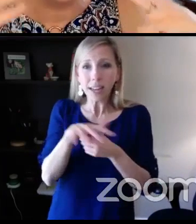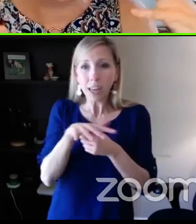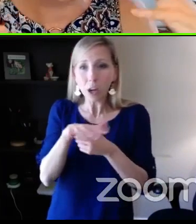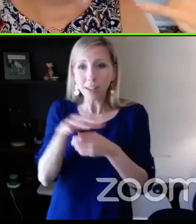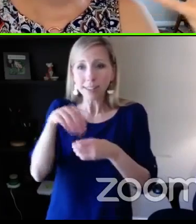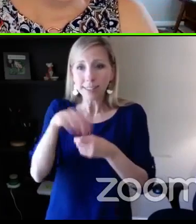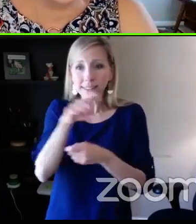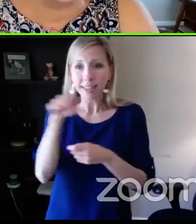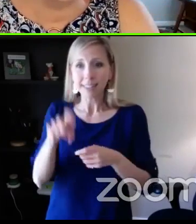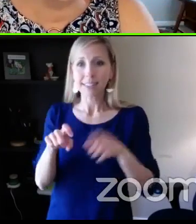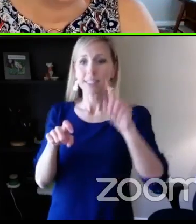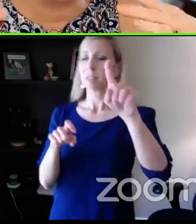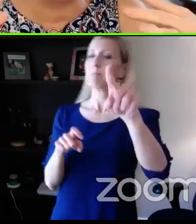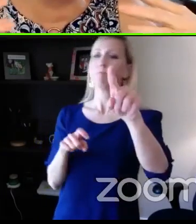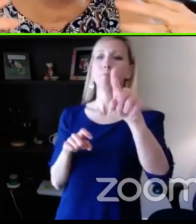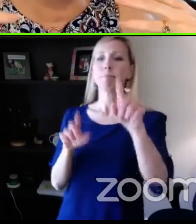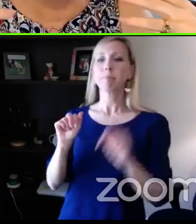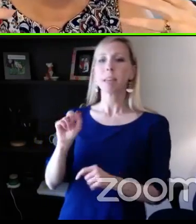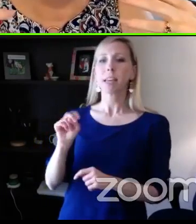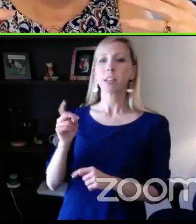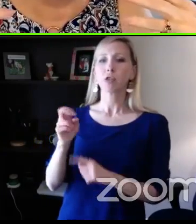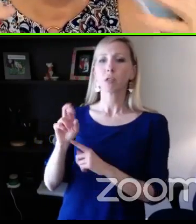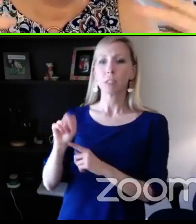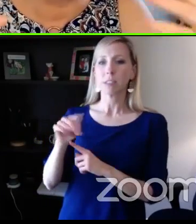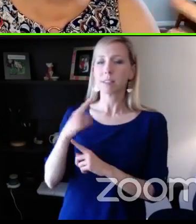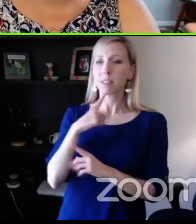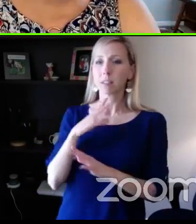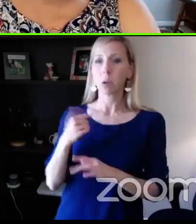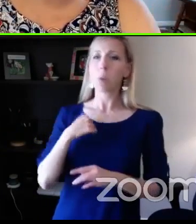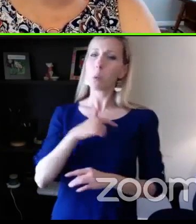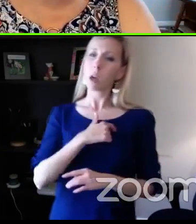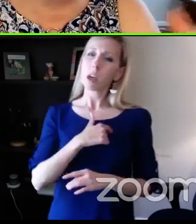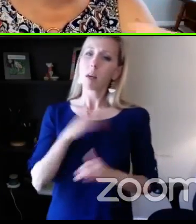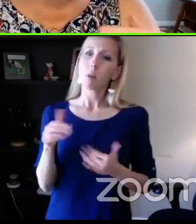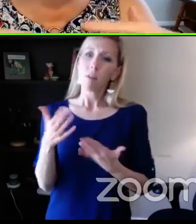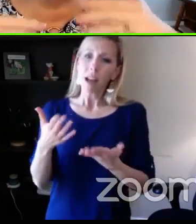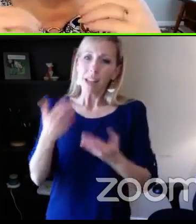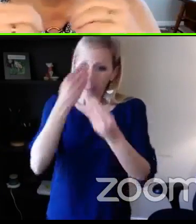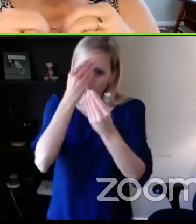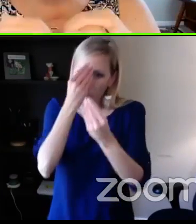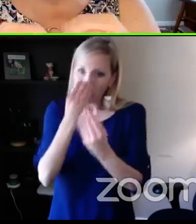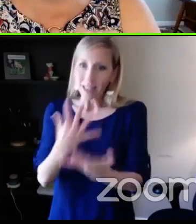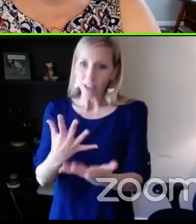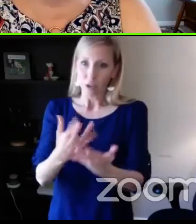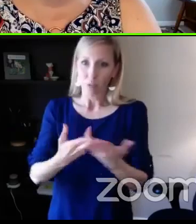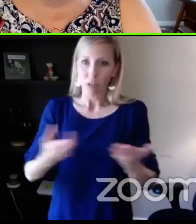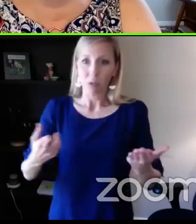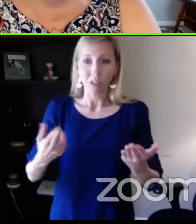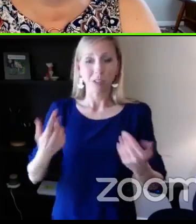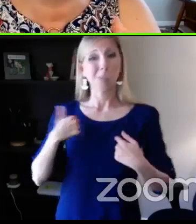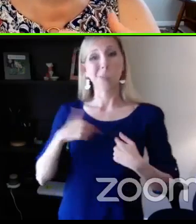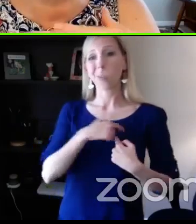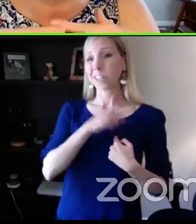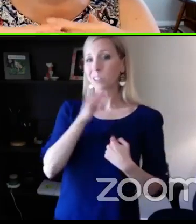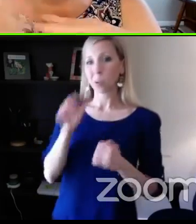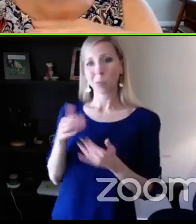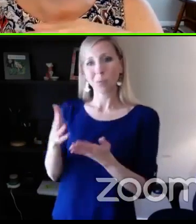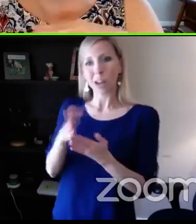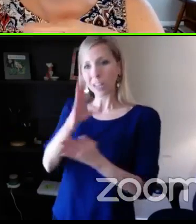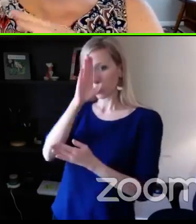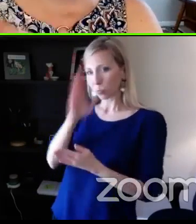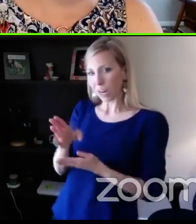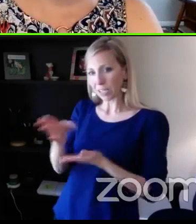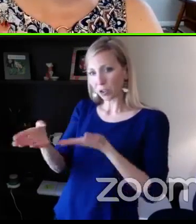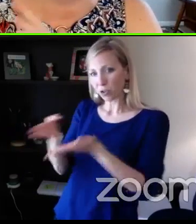We provide information and information resources. We don't provide direct services, and we don't have